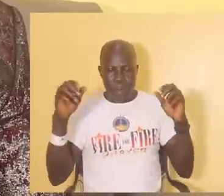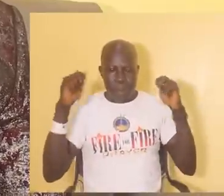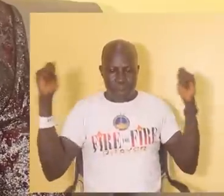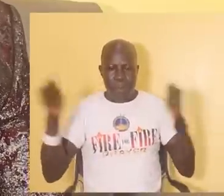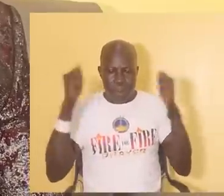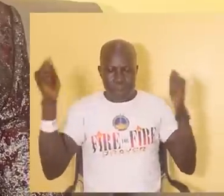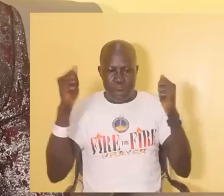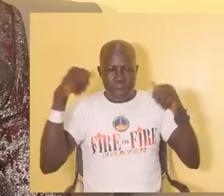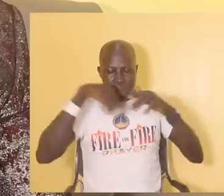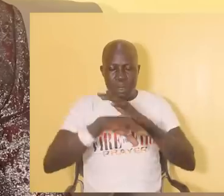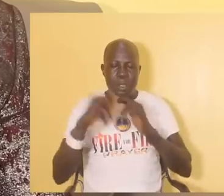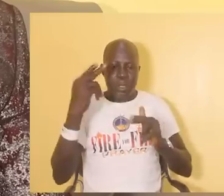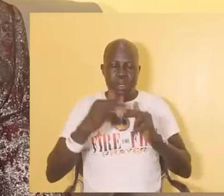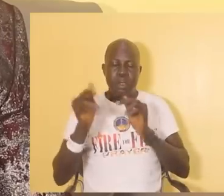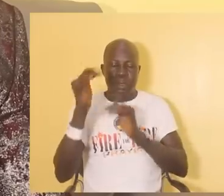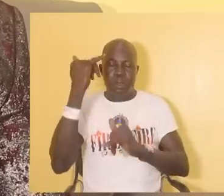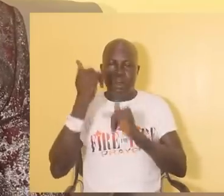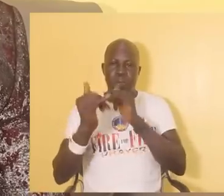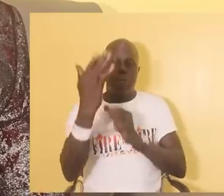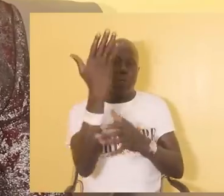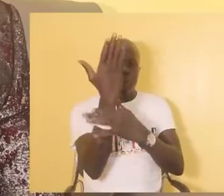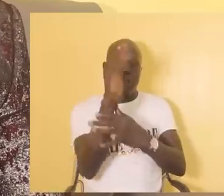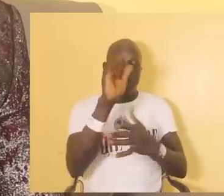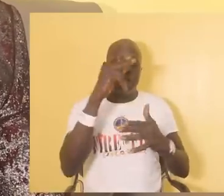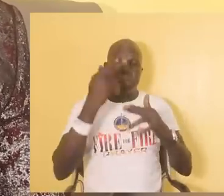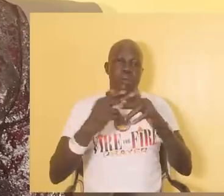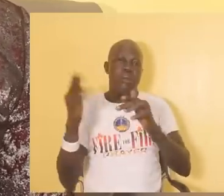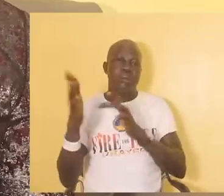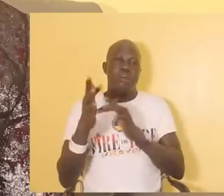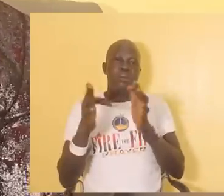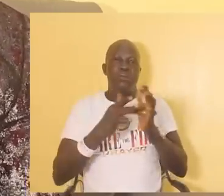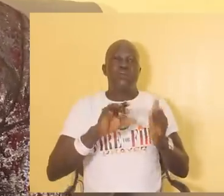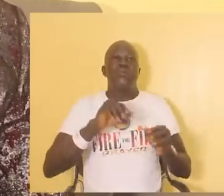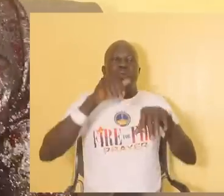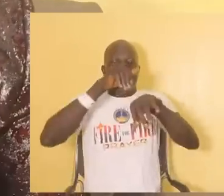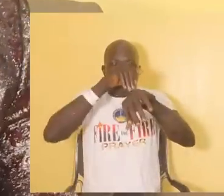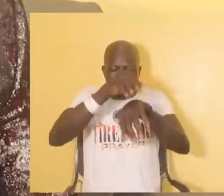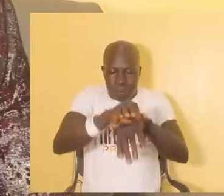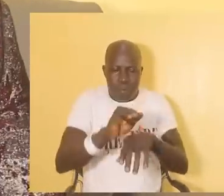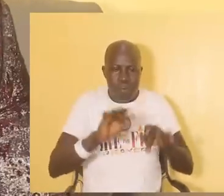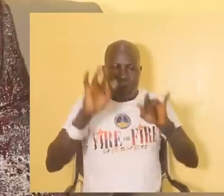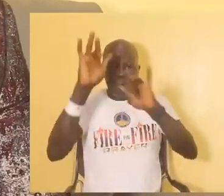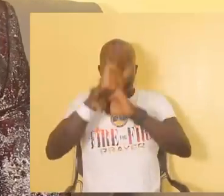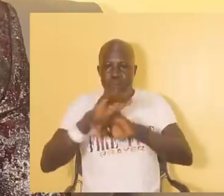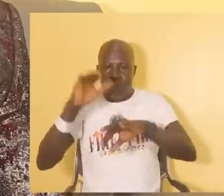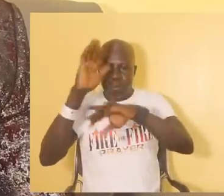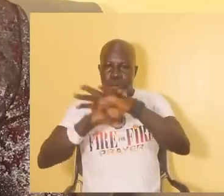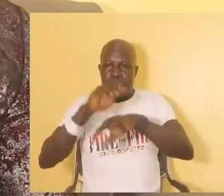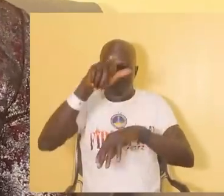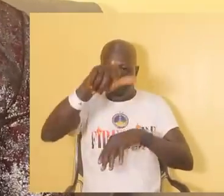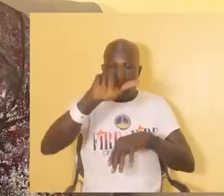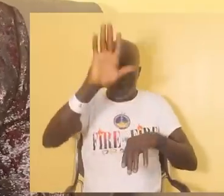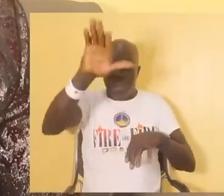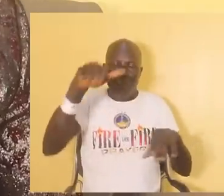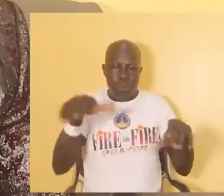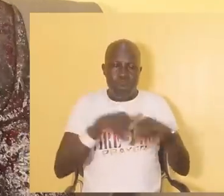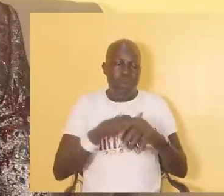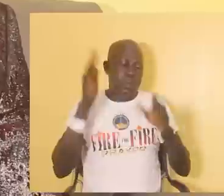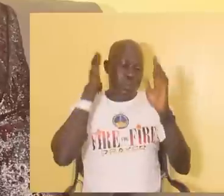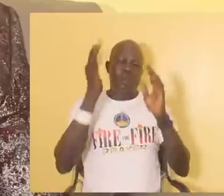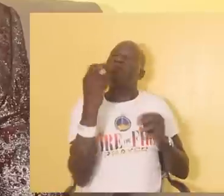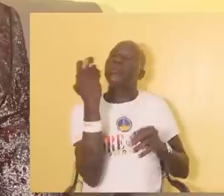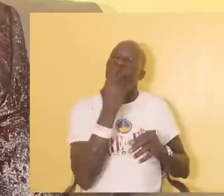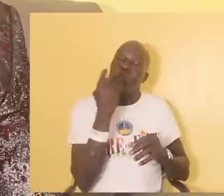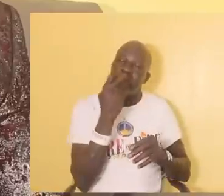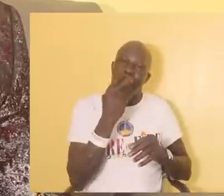was the end of God and His power. In the name of Jesus. Amen. You send mercy to you. Amen.